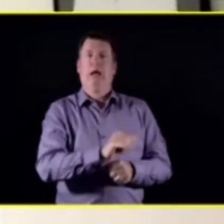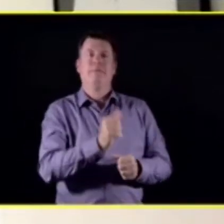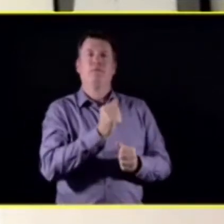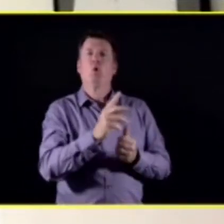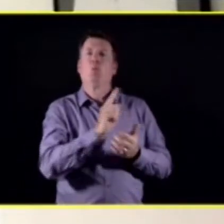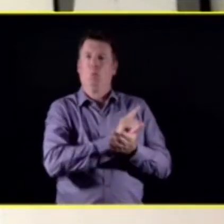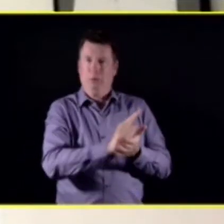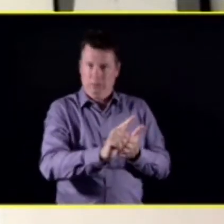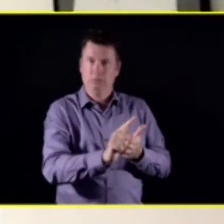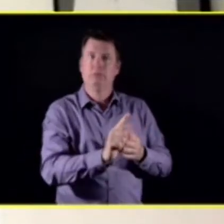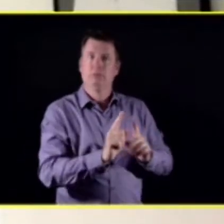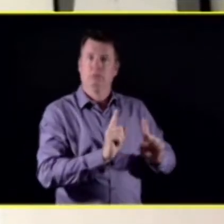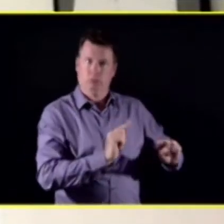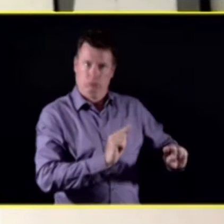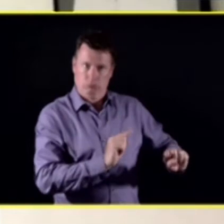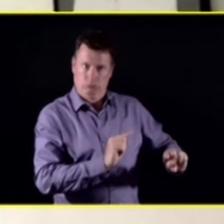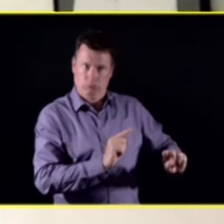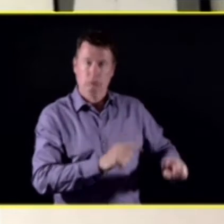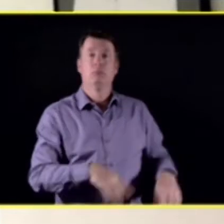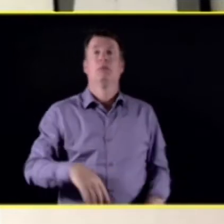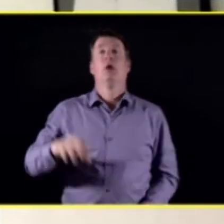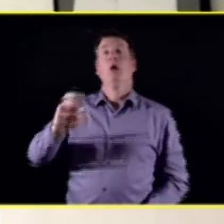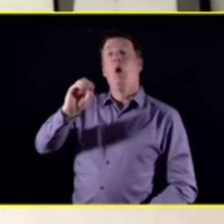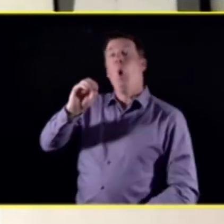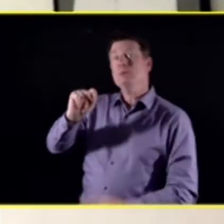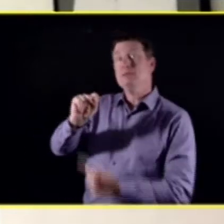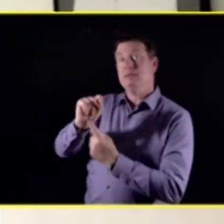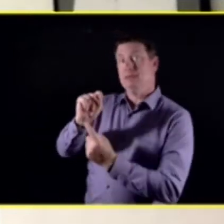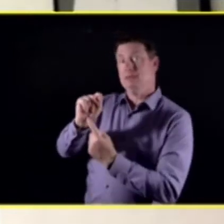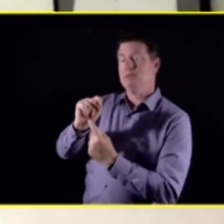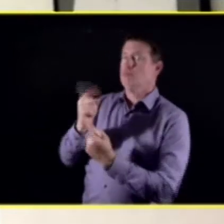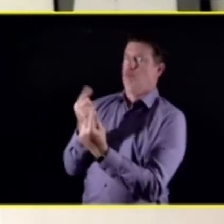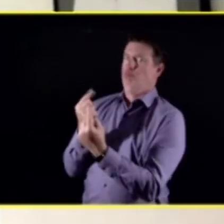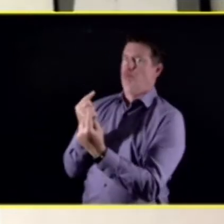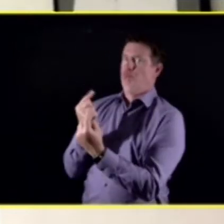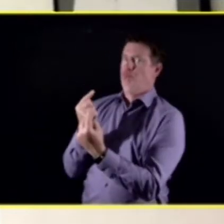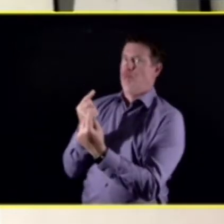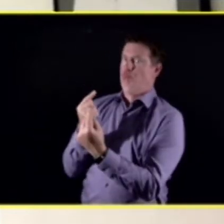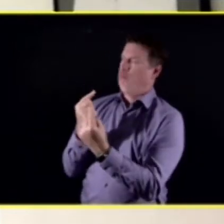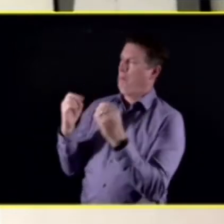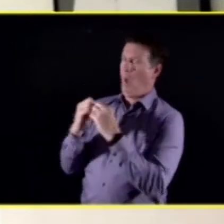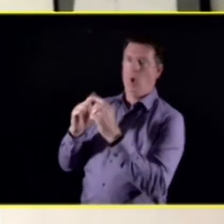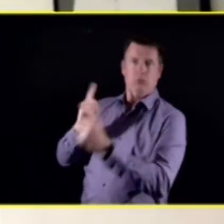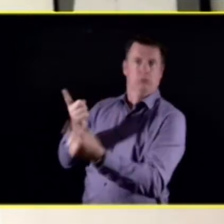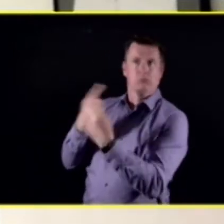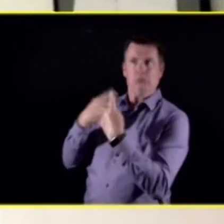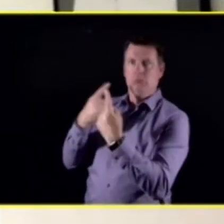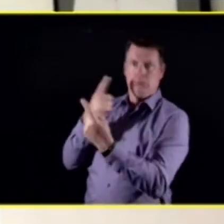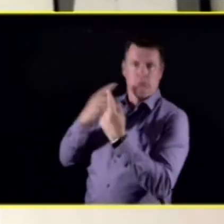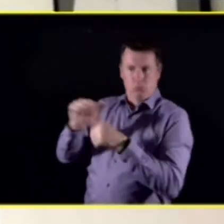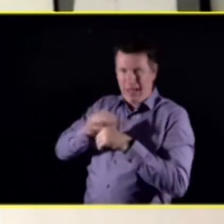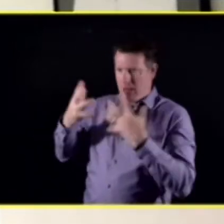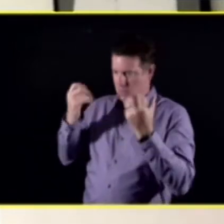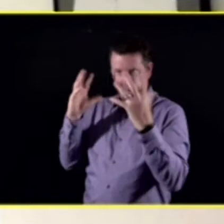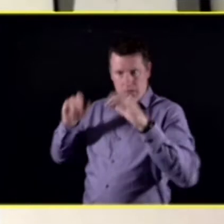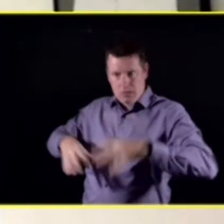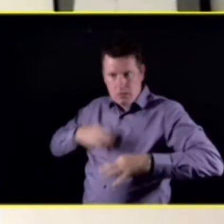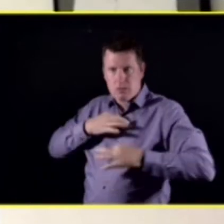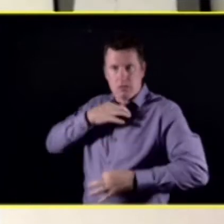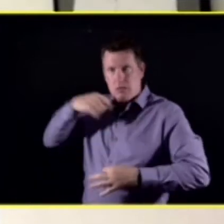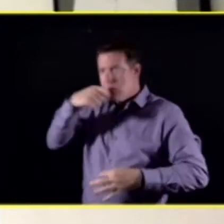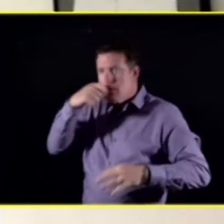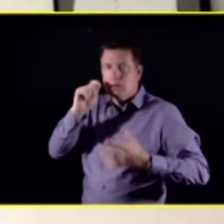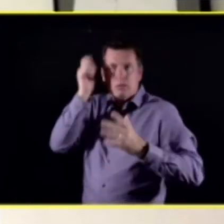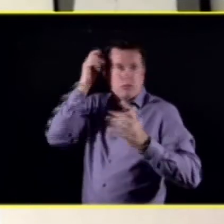So very comforting, very caring, made sure I was safe. That was the most, that